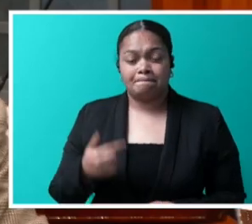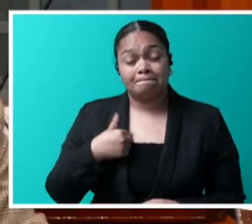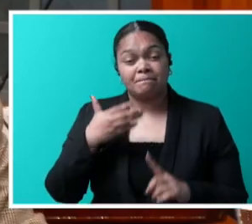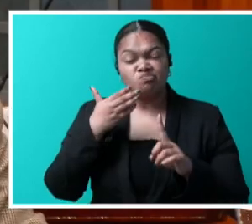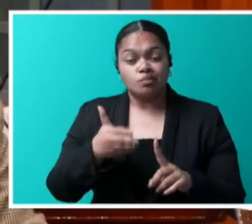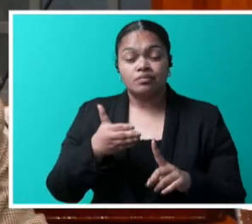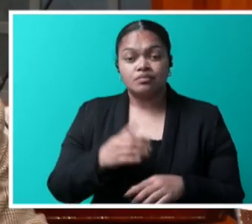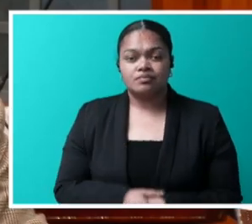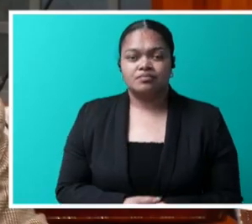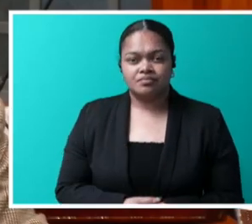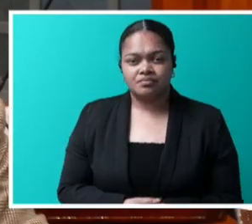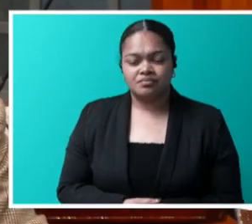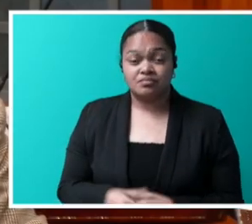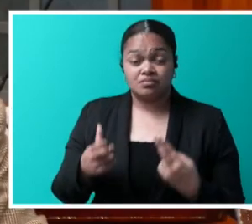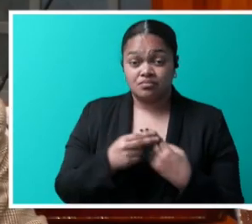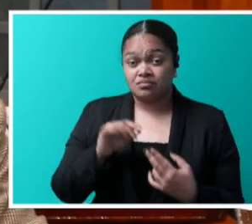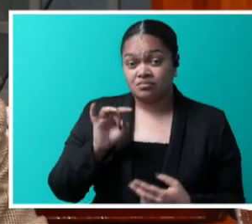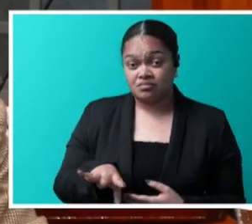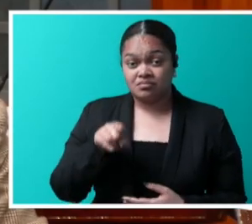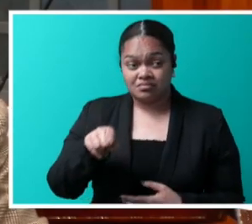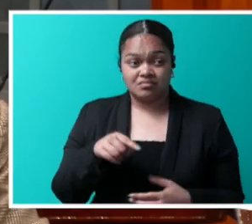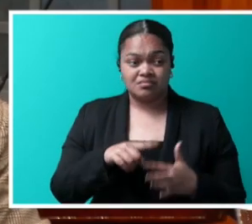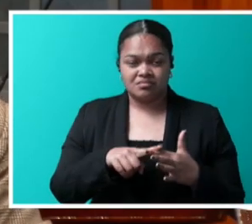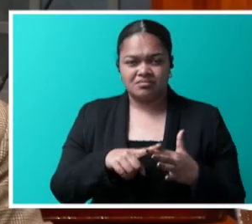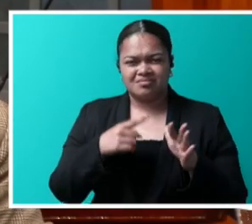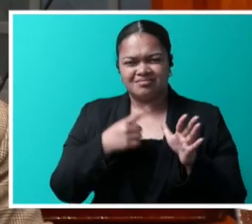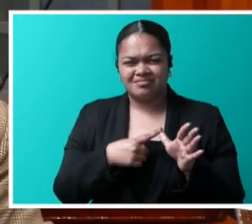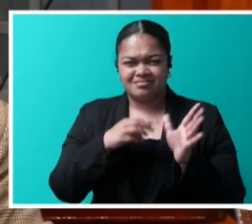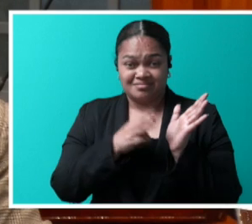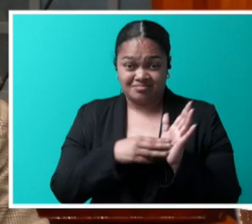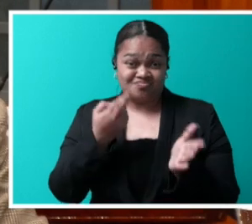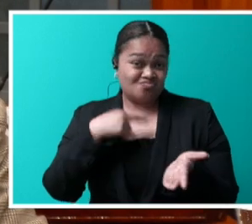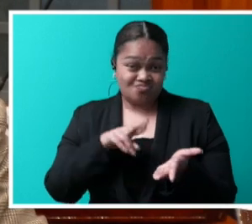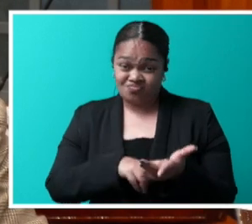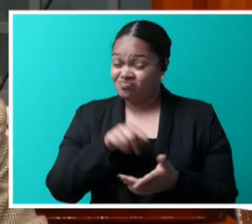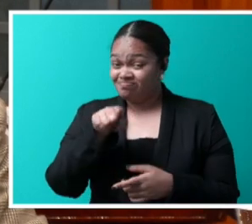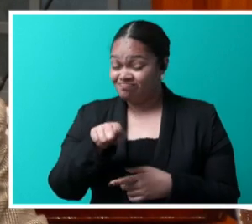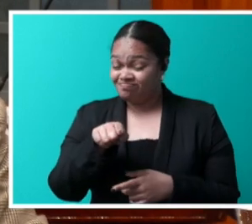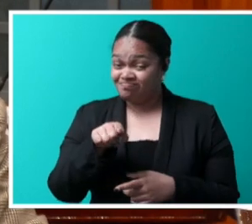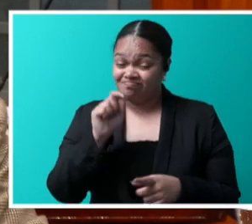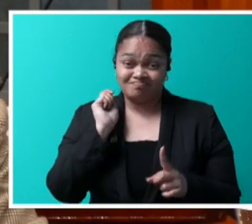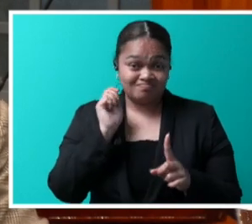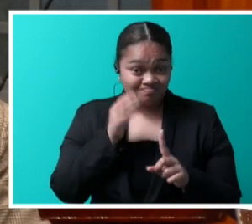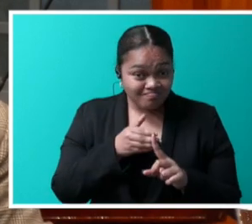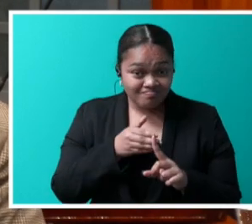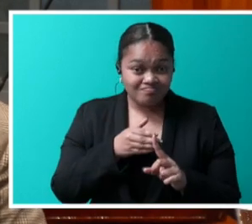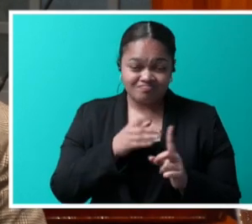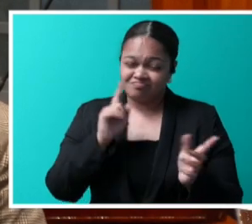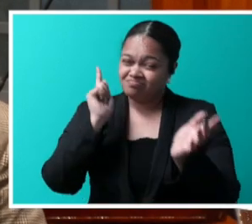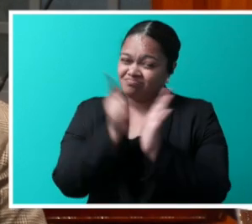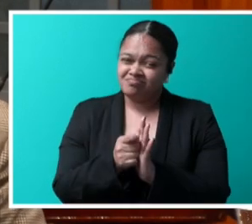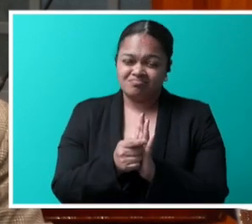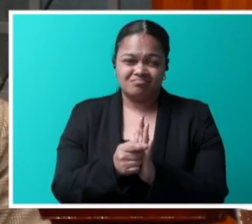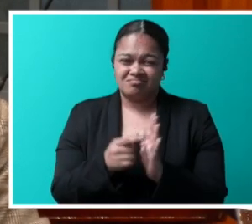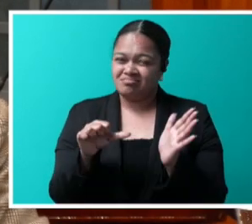Mr. Speaker. Without this EAM report, that target would take significantly harder to